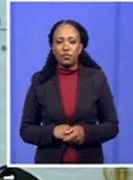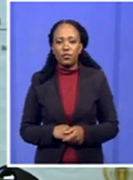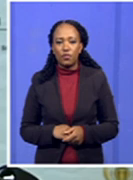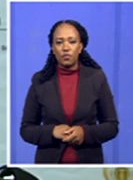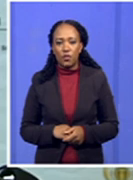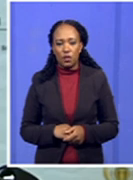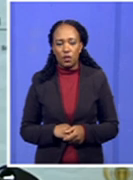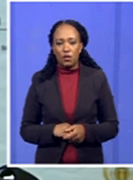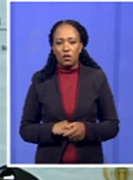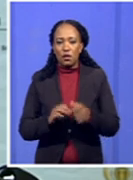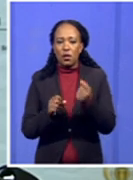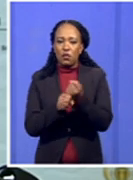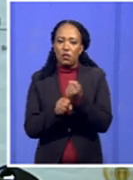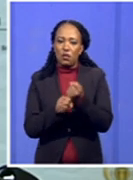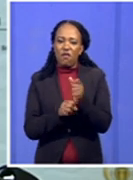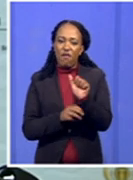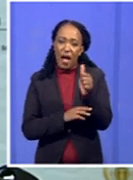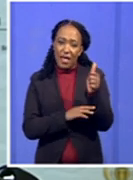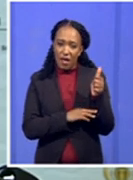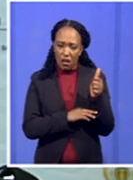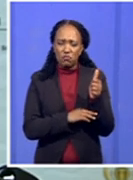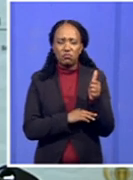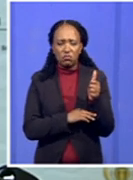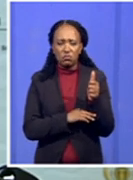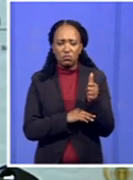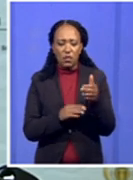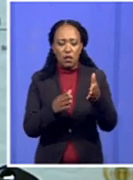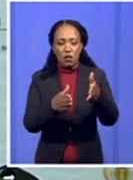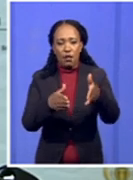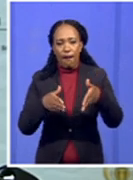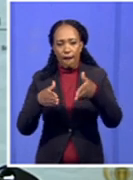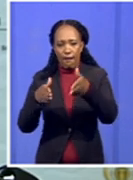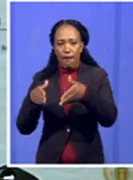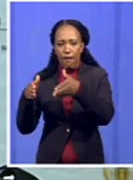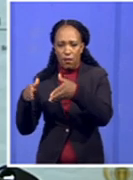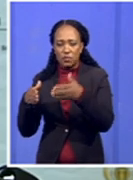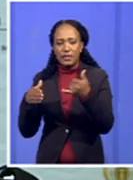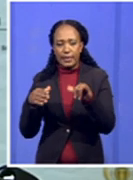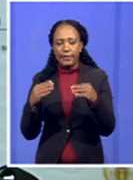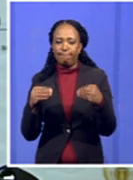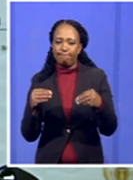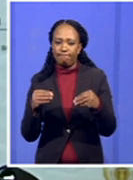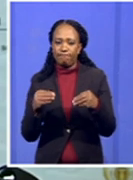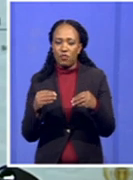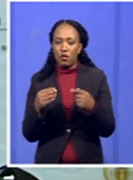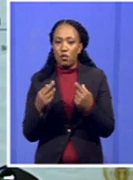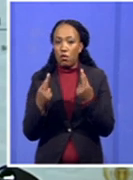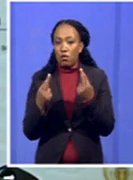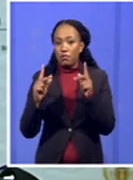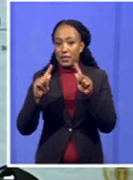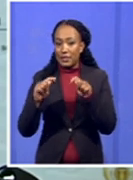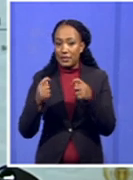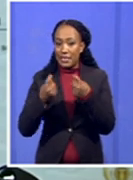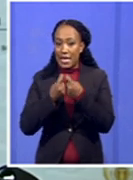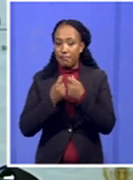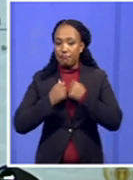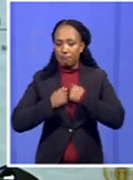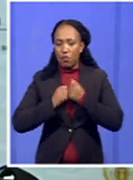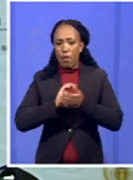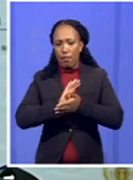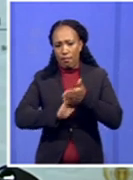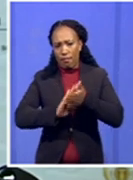is definitely underway, and we are hopeful that our team will continue with the kind